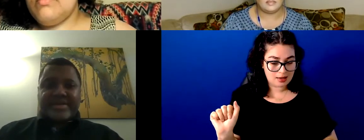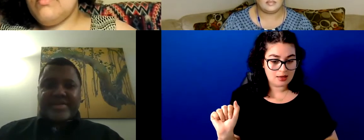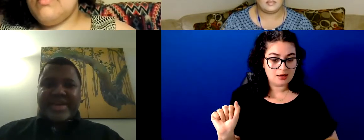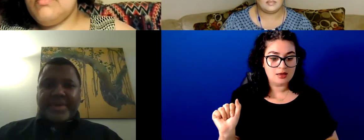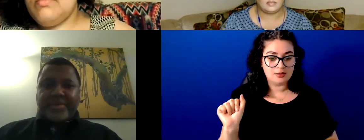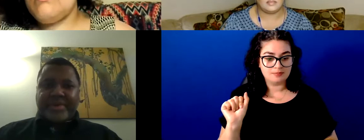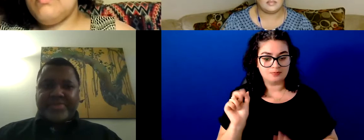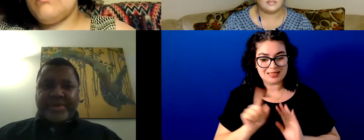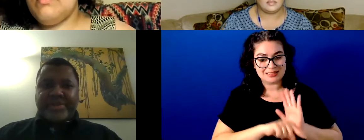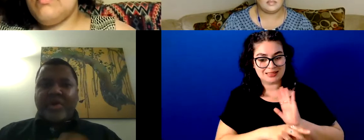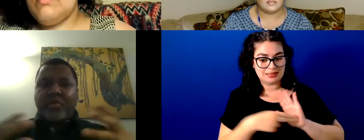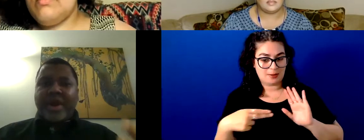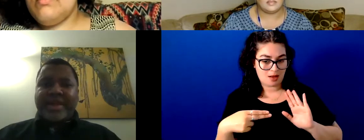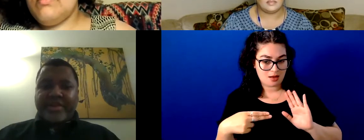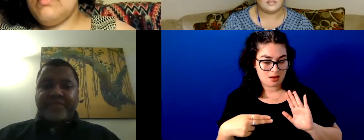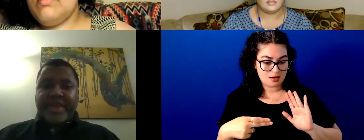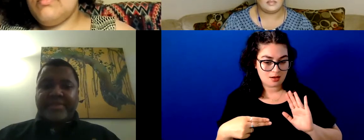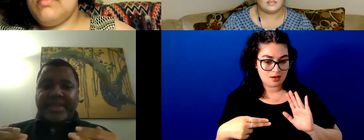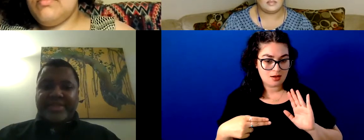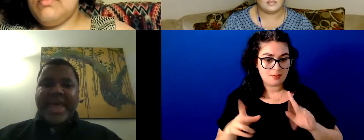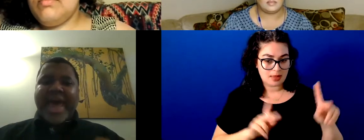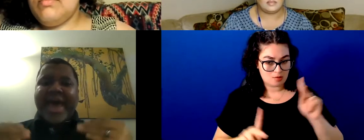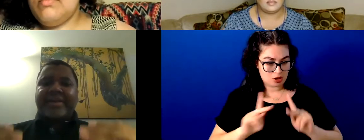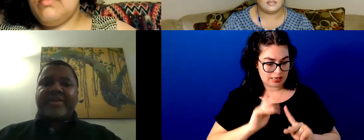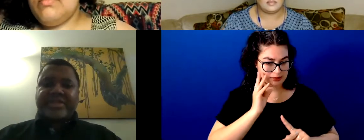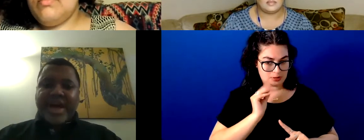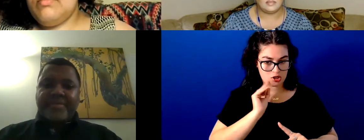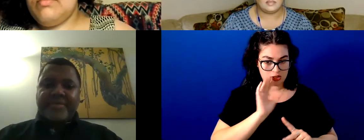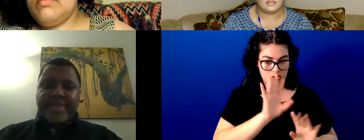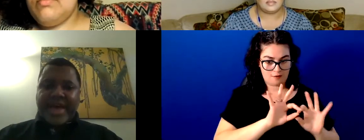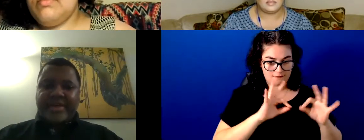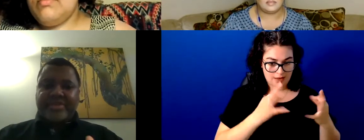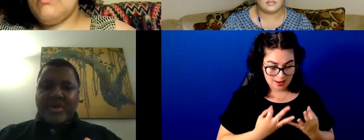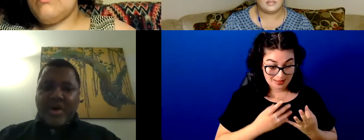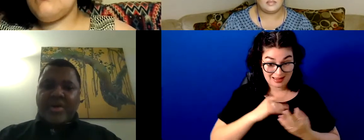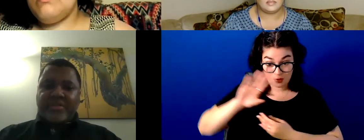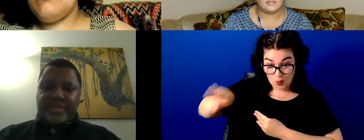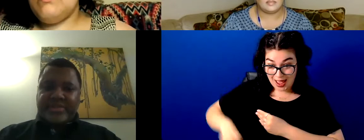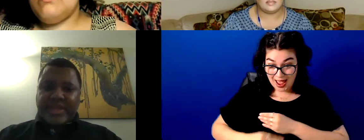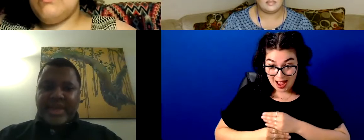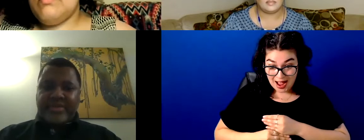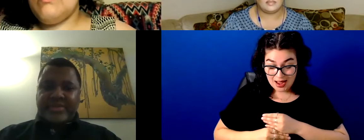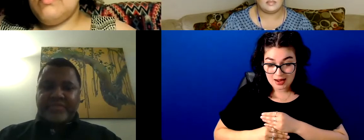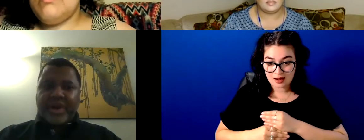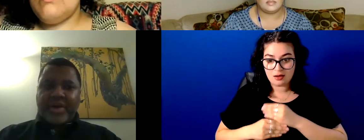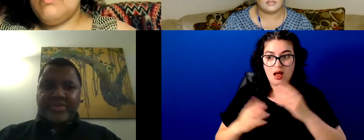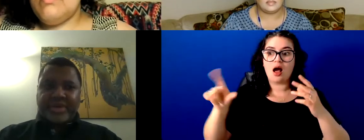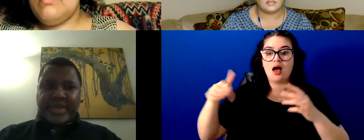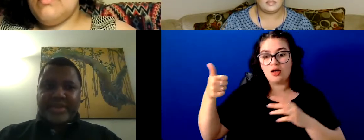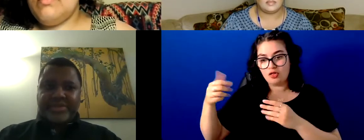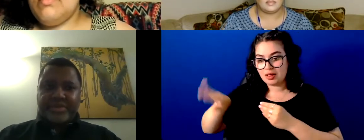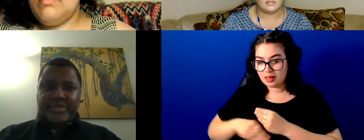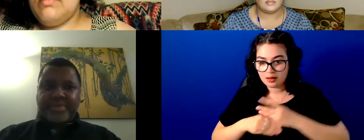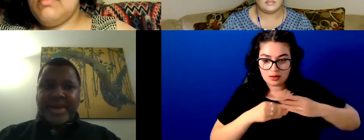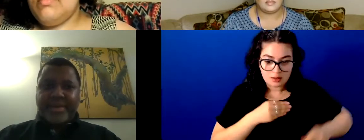stigma that people are experiencing already in their families, adding on top of that all of these layers of loss